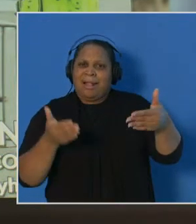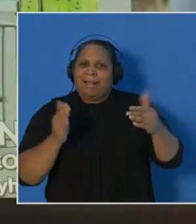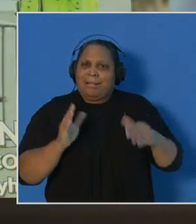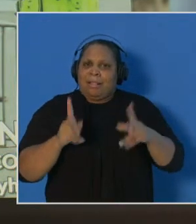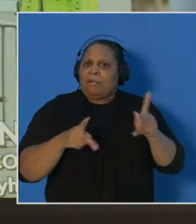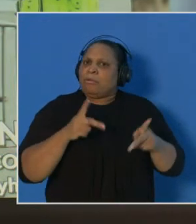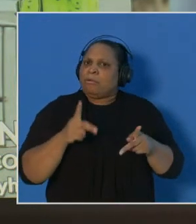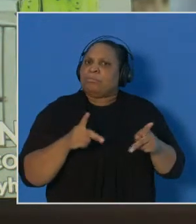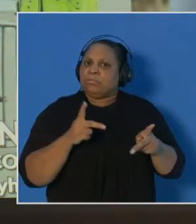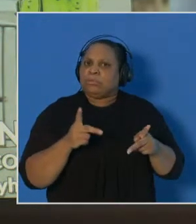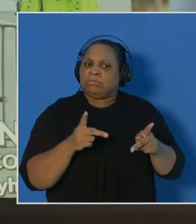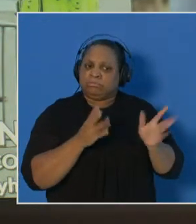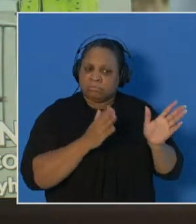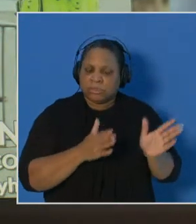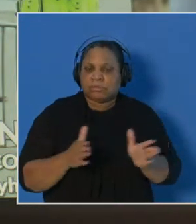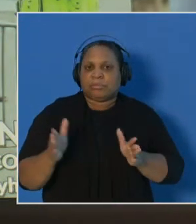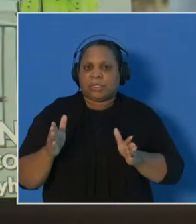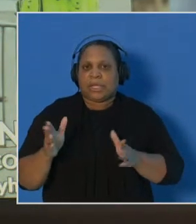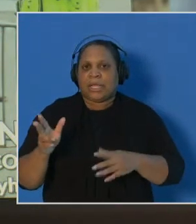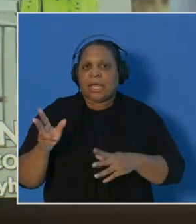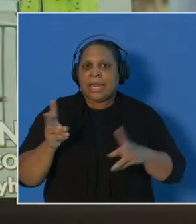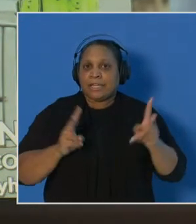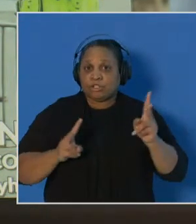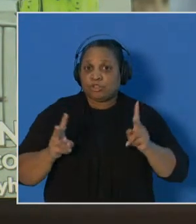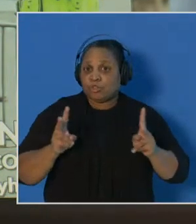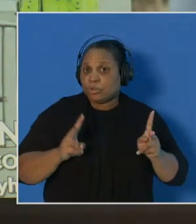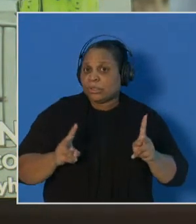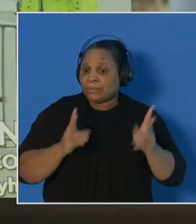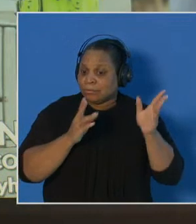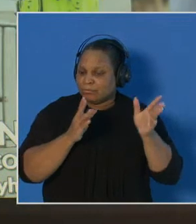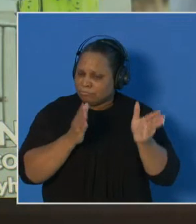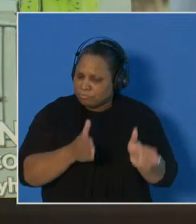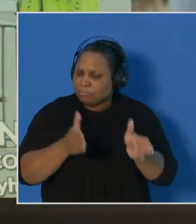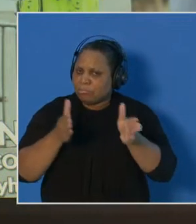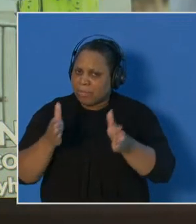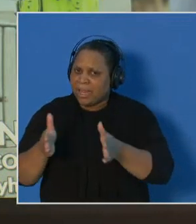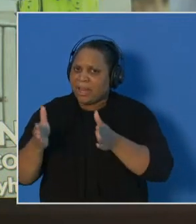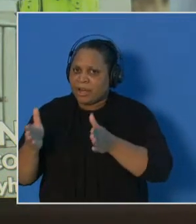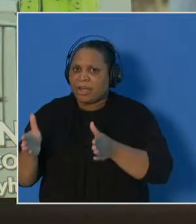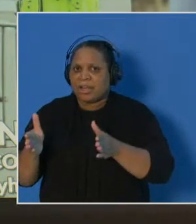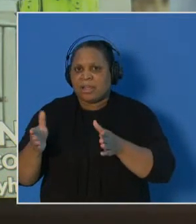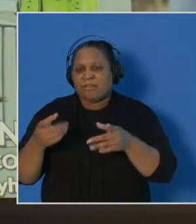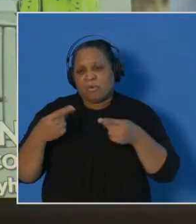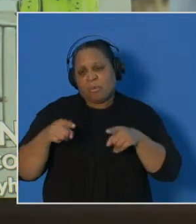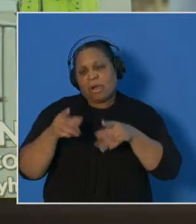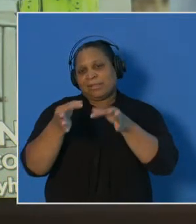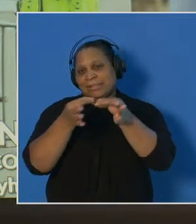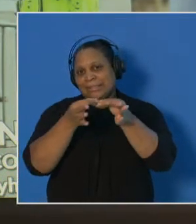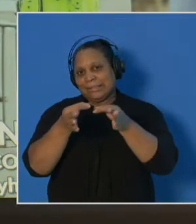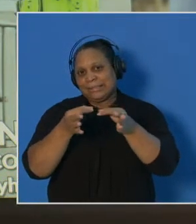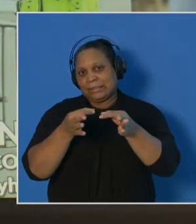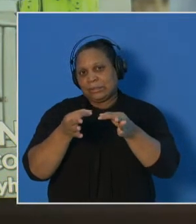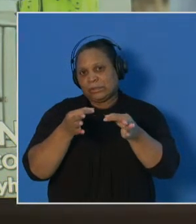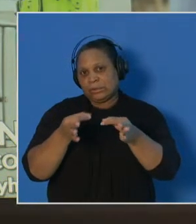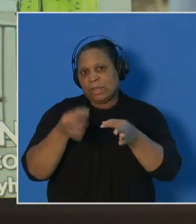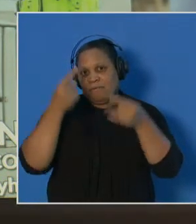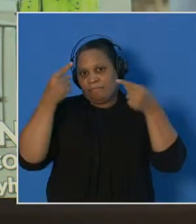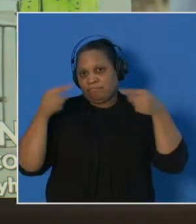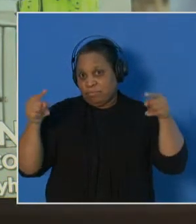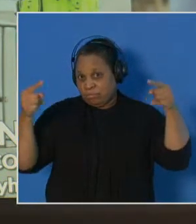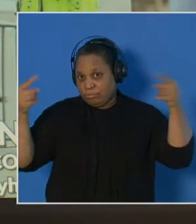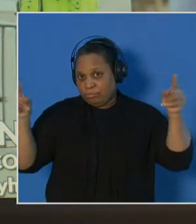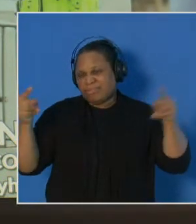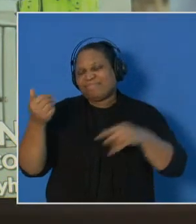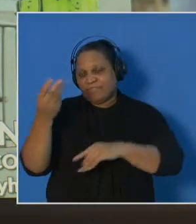plan and the tourism industry to prepare, even while the details are solidified over the next